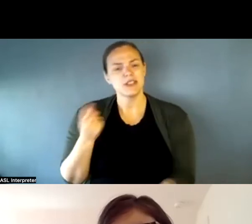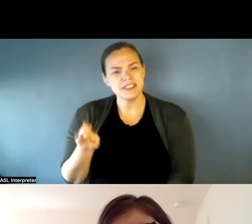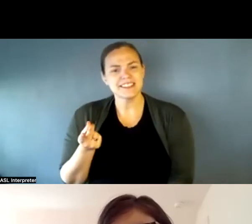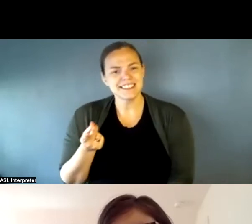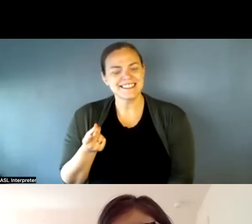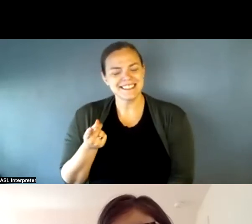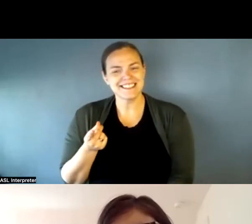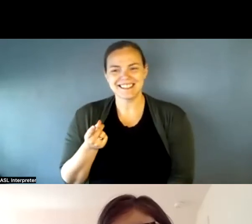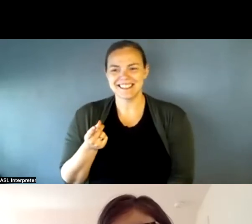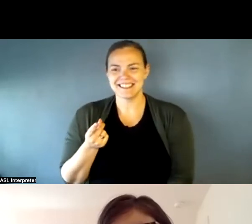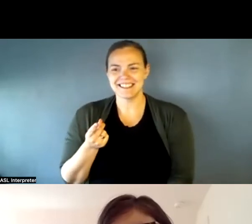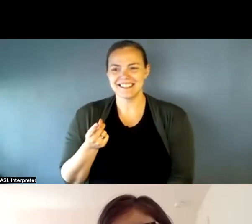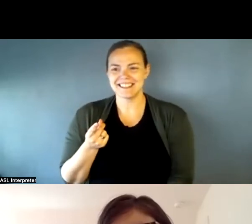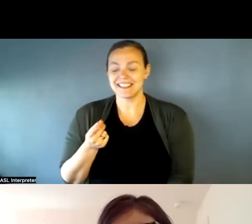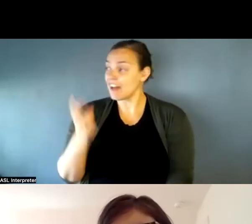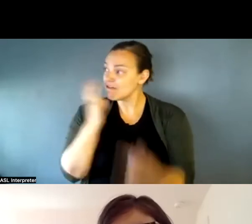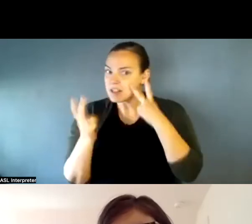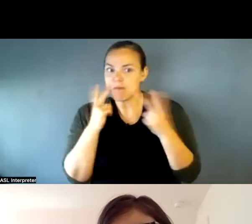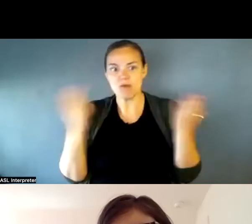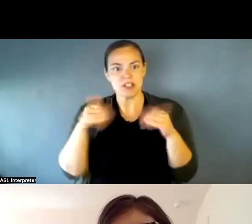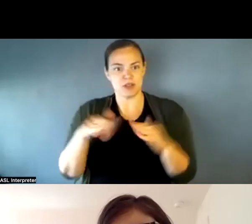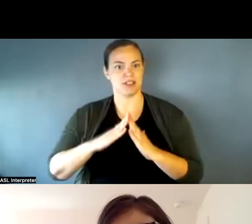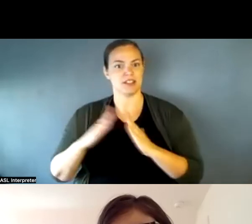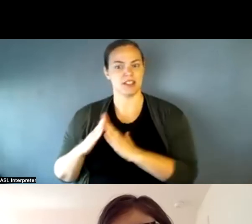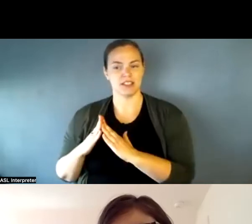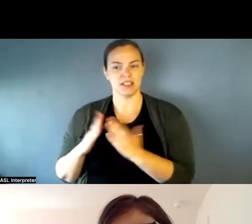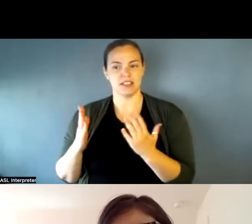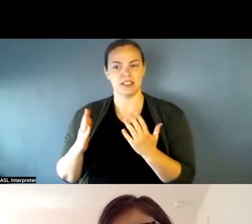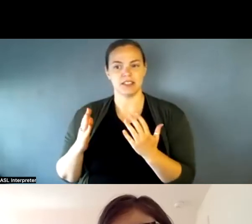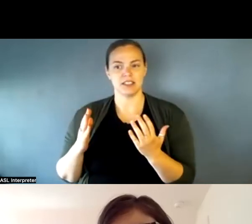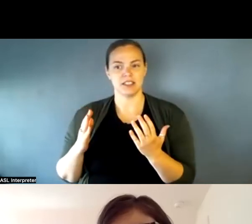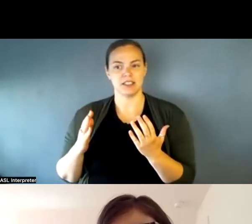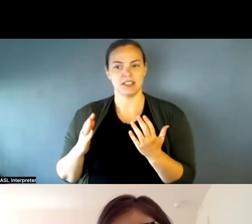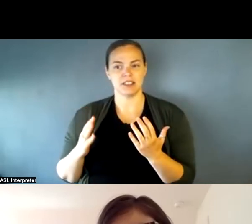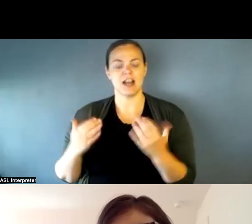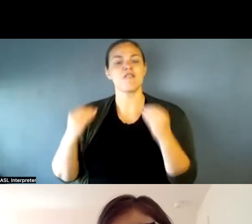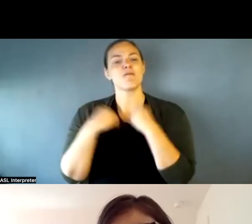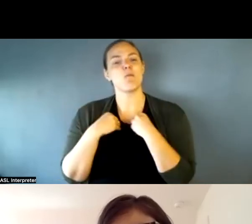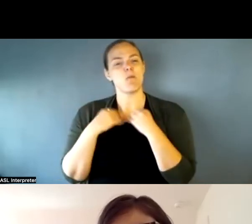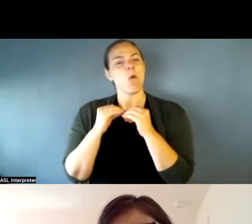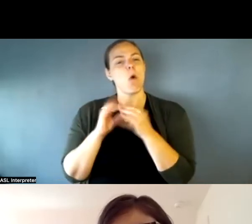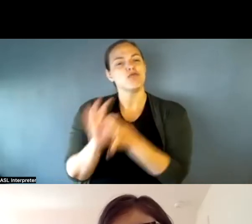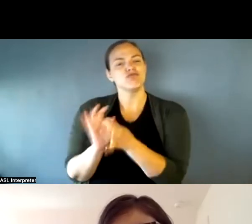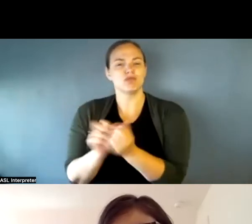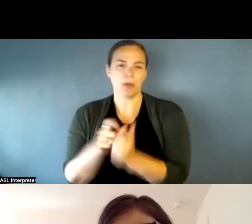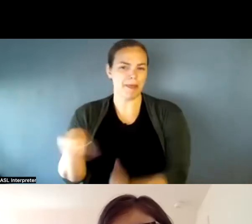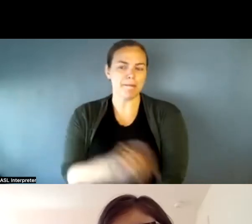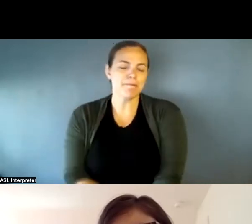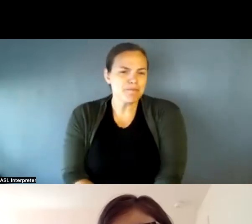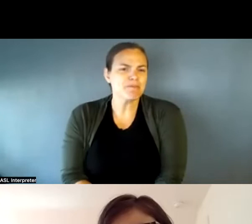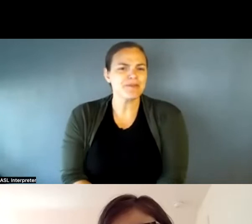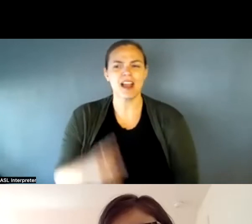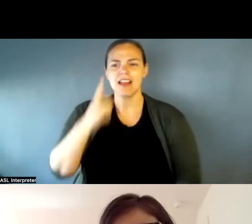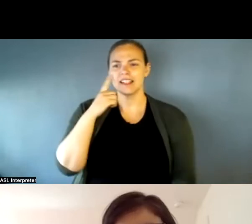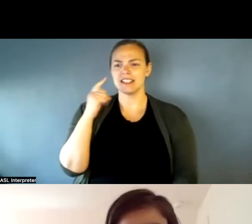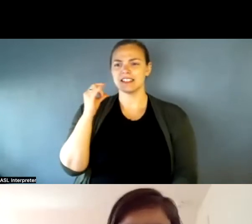that are visible, and I have a somewhat more intimate relationship with. So I think the